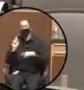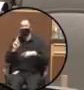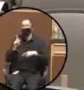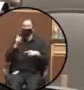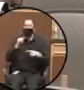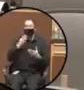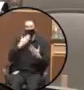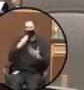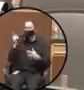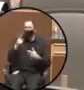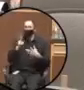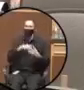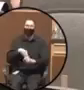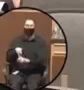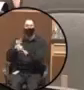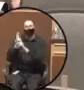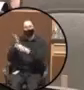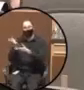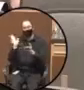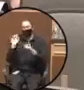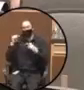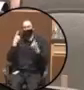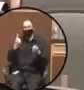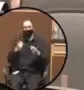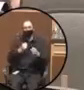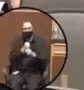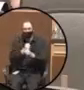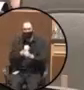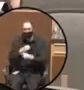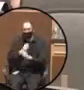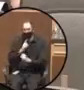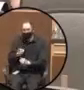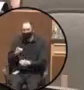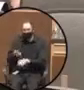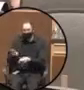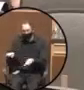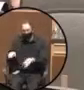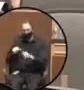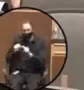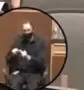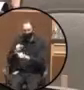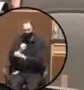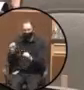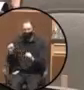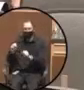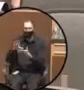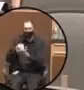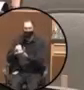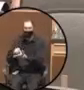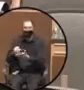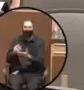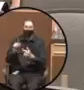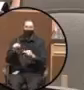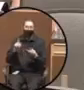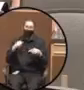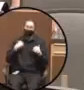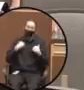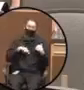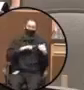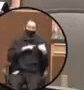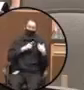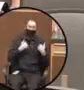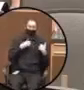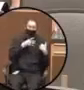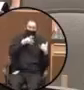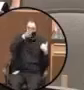you've gone to over the last year to keep our children safe and learning. Nobody sees it more than the parents of children with